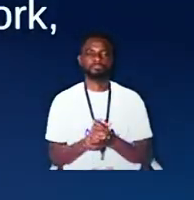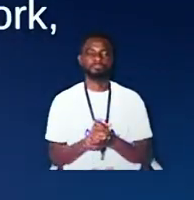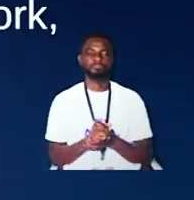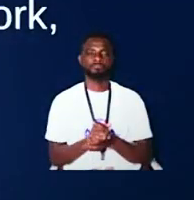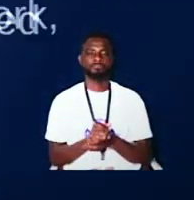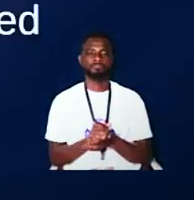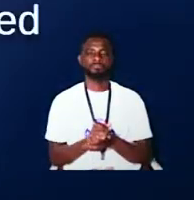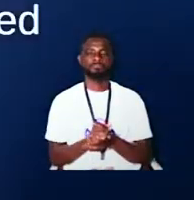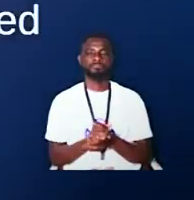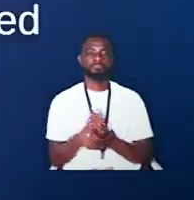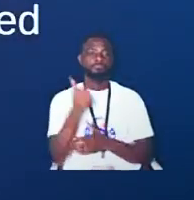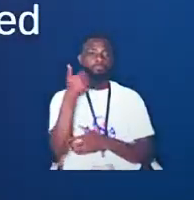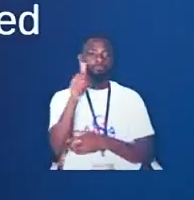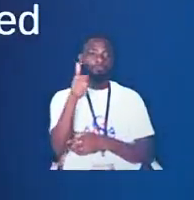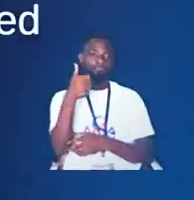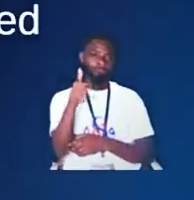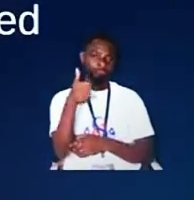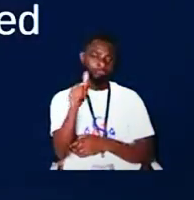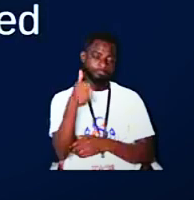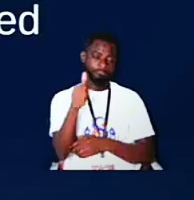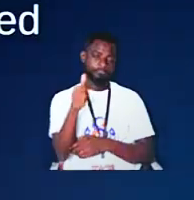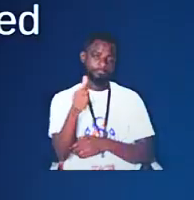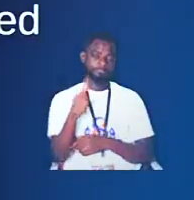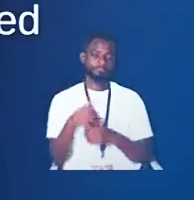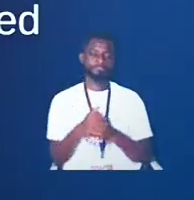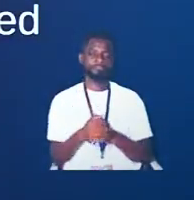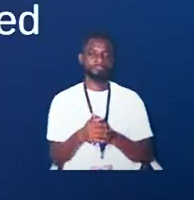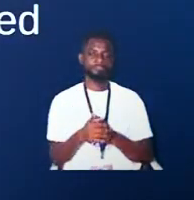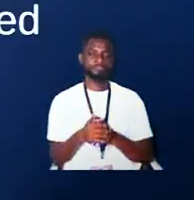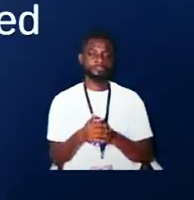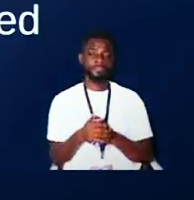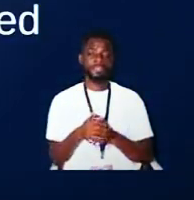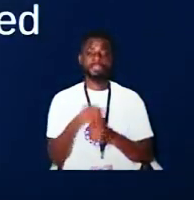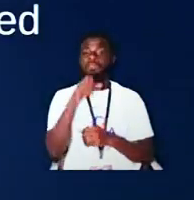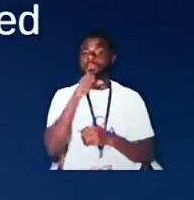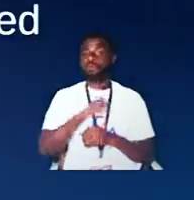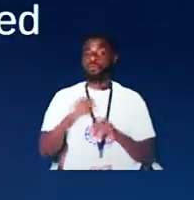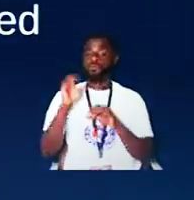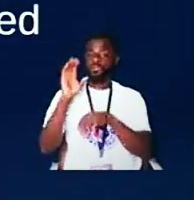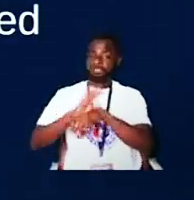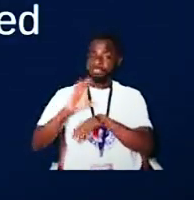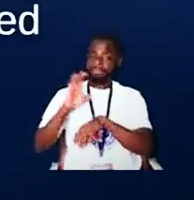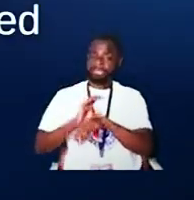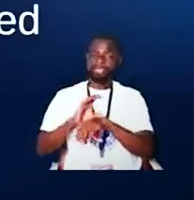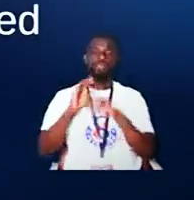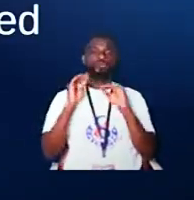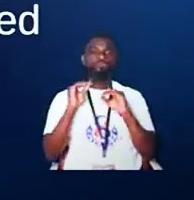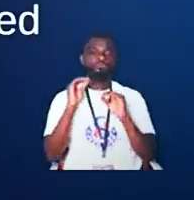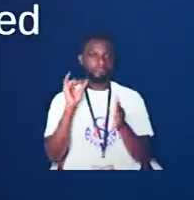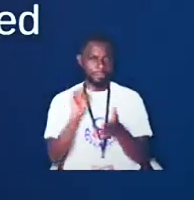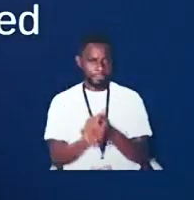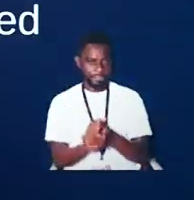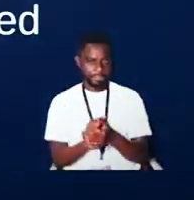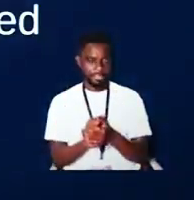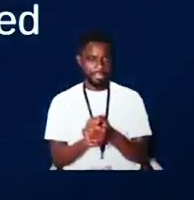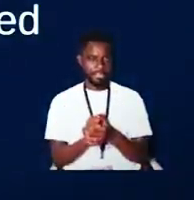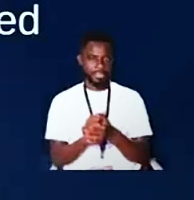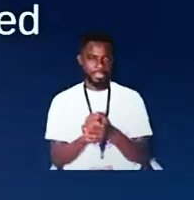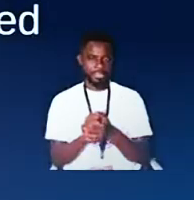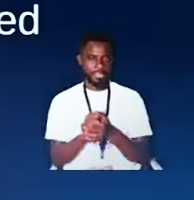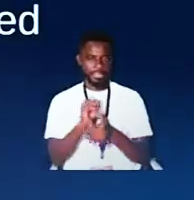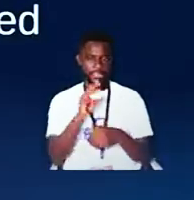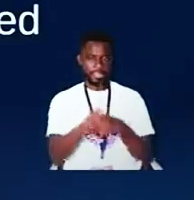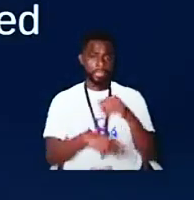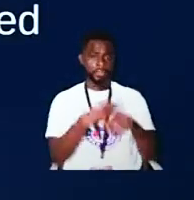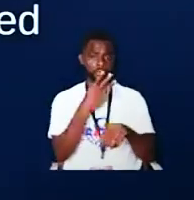Number 10. The Protestant taught that the secular work is